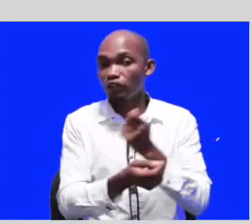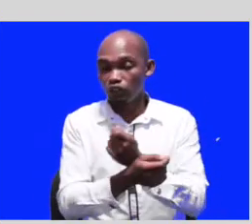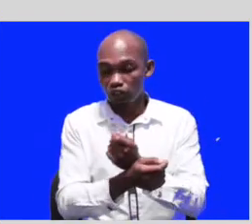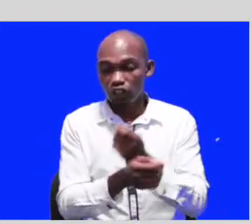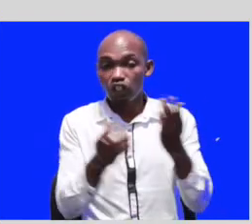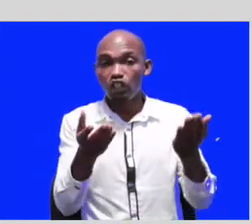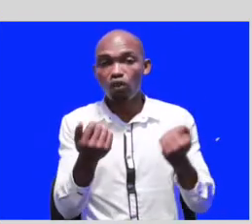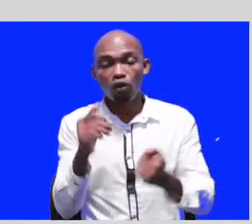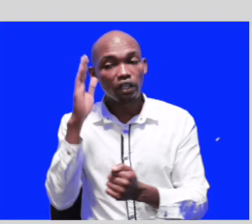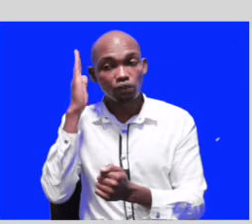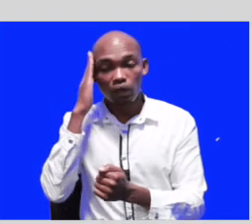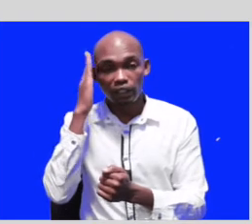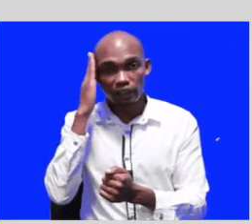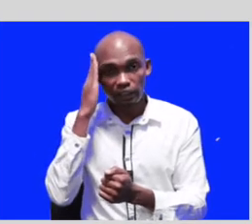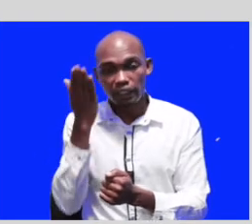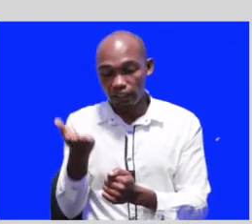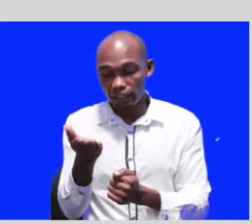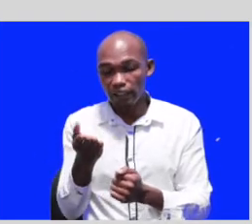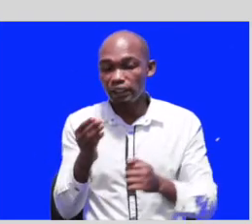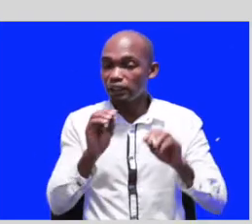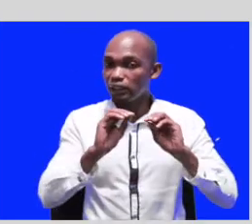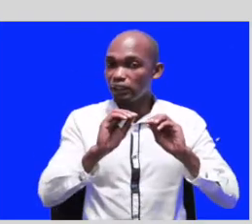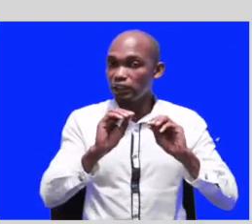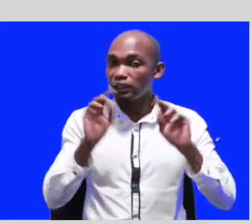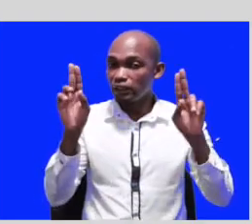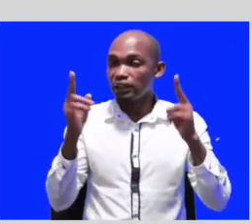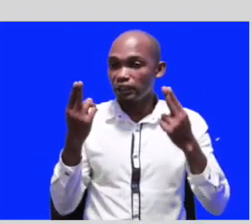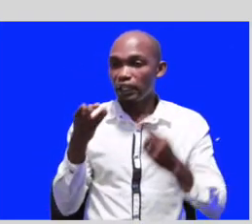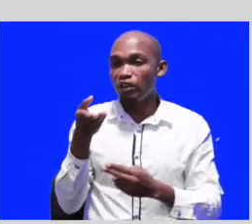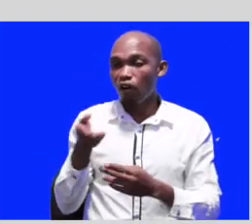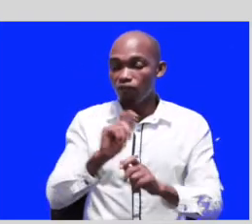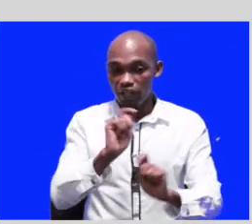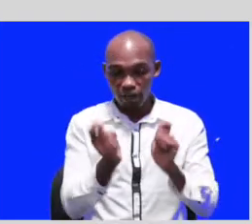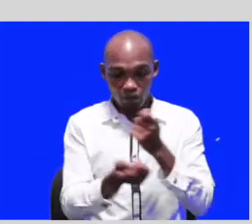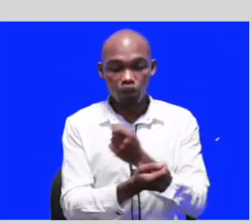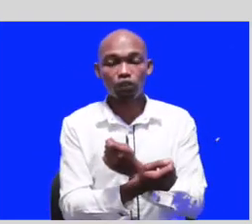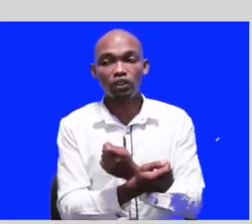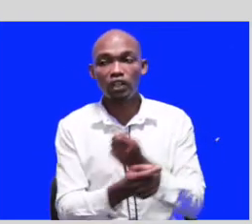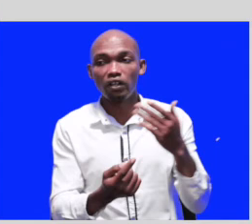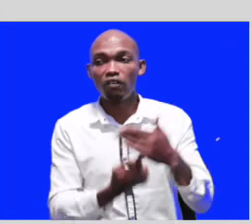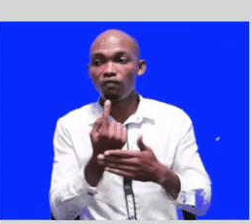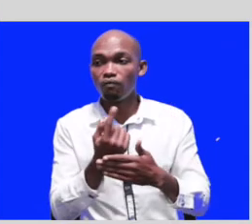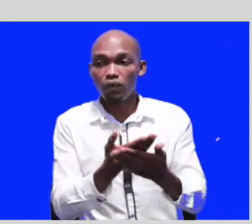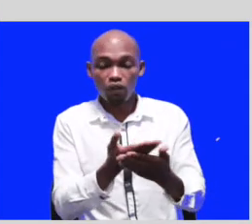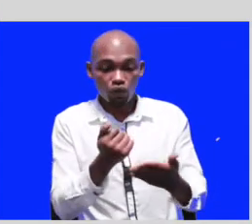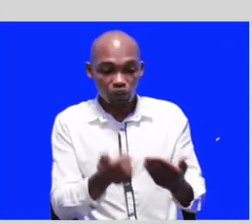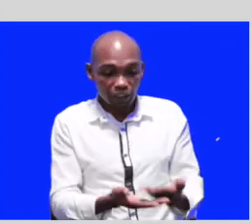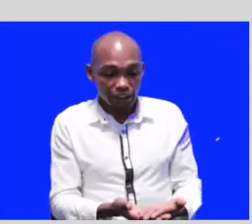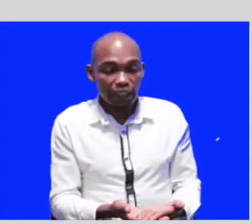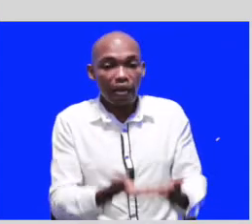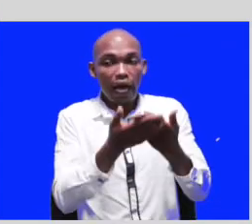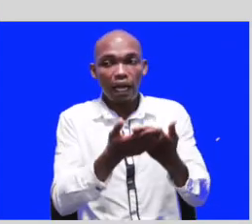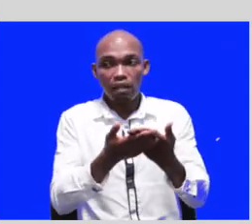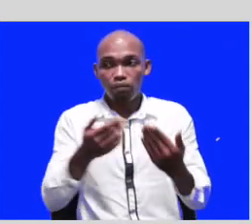biological forces that cause organisms to develop from simple to more complex organisms to